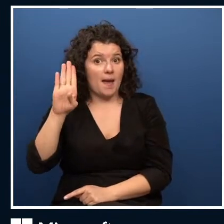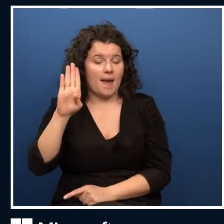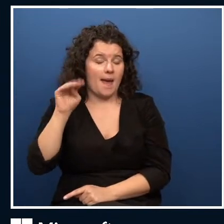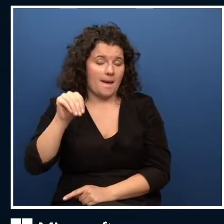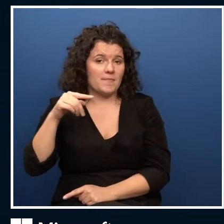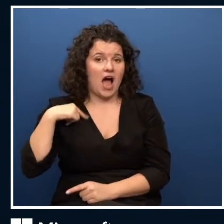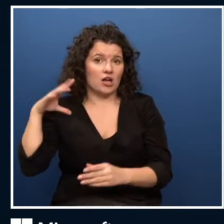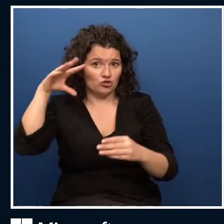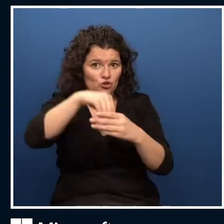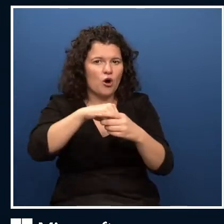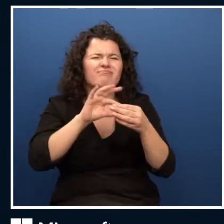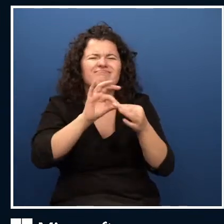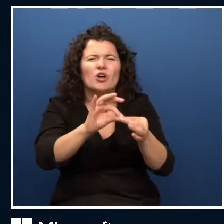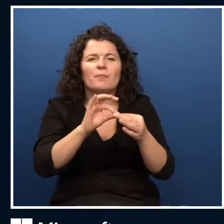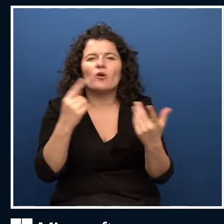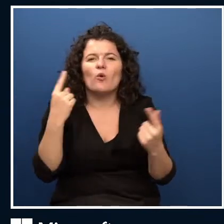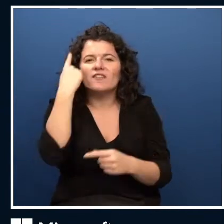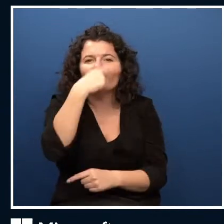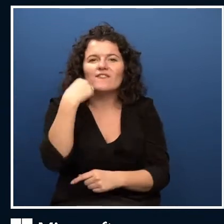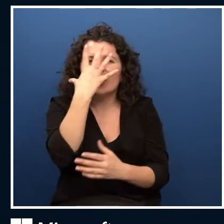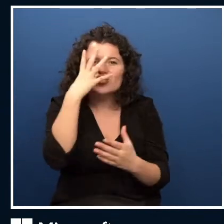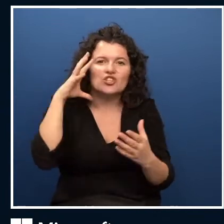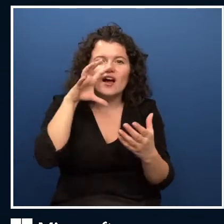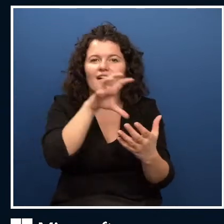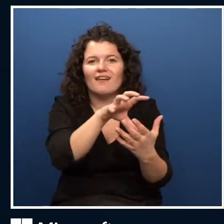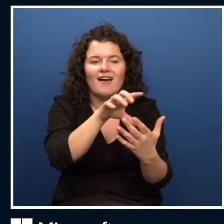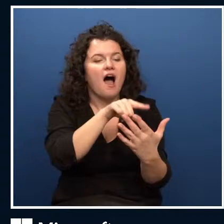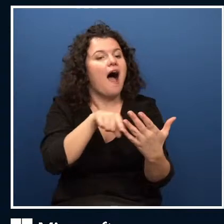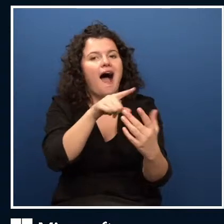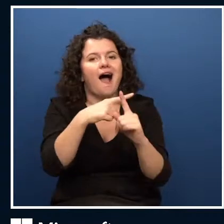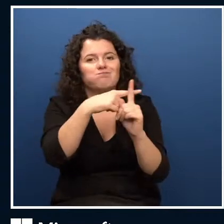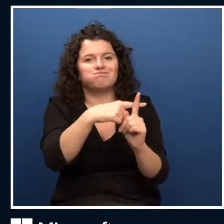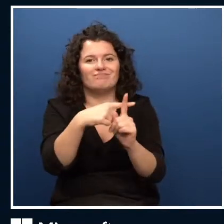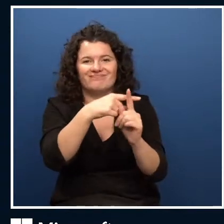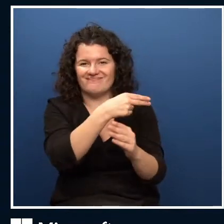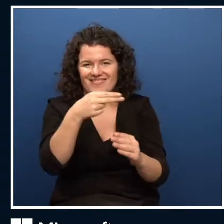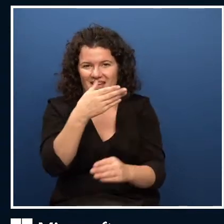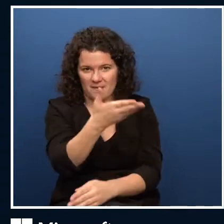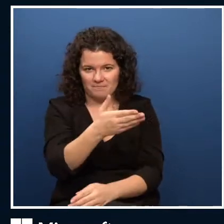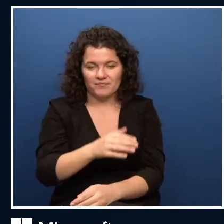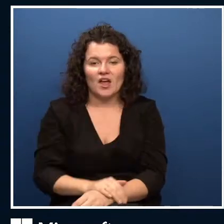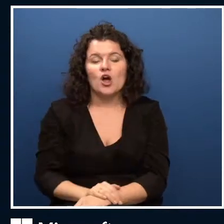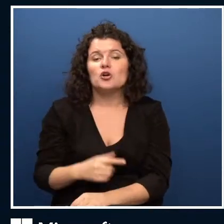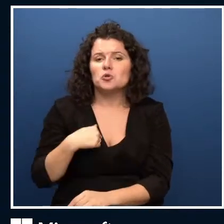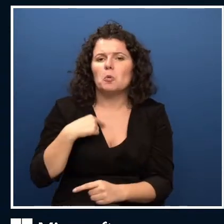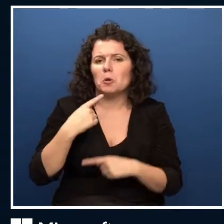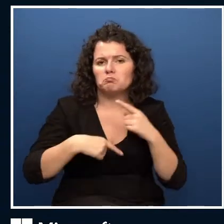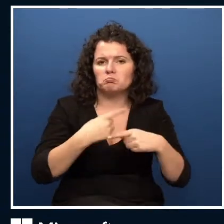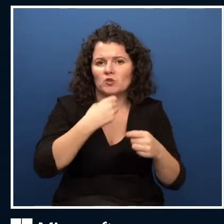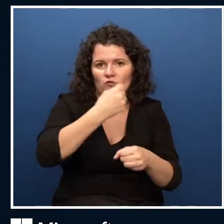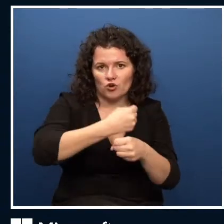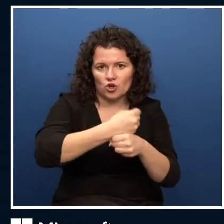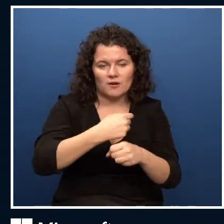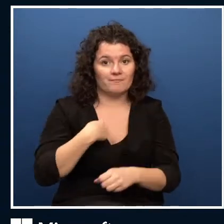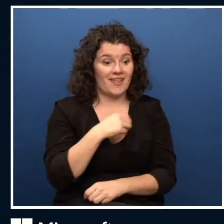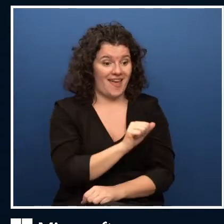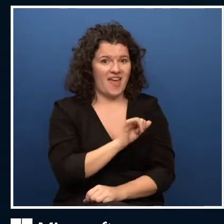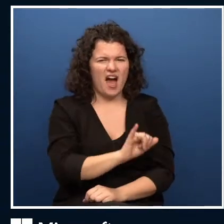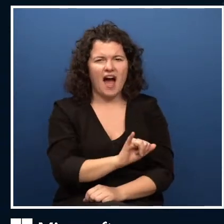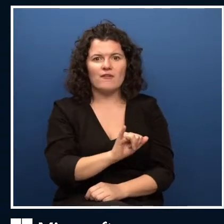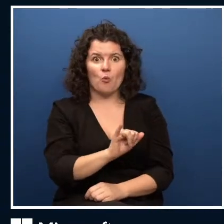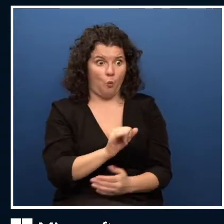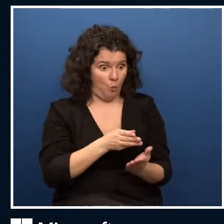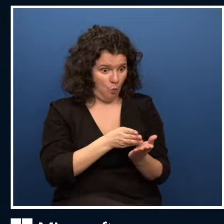to experience, the research focus of AI. AI has two different fields. I would think of it this way, wherein